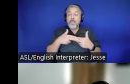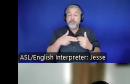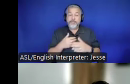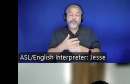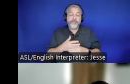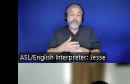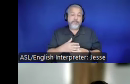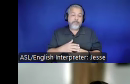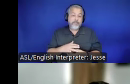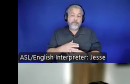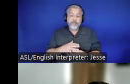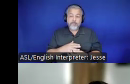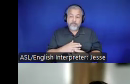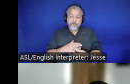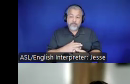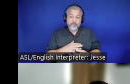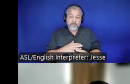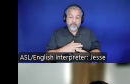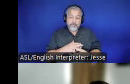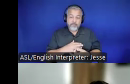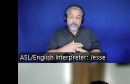Did it move to the next slide?